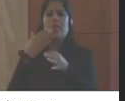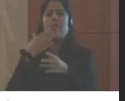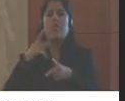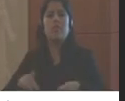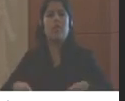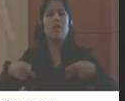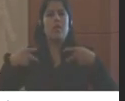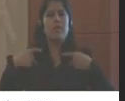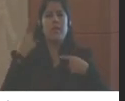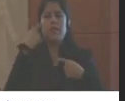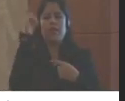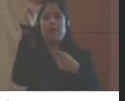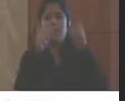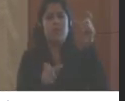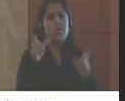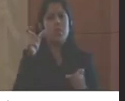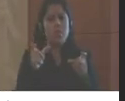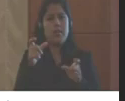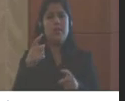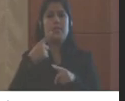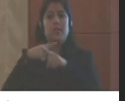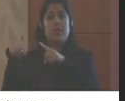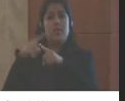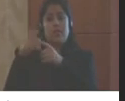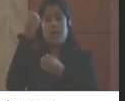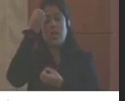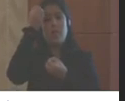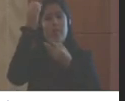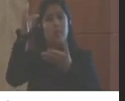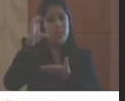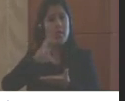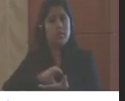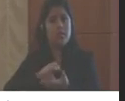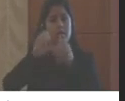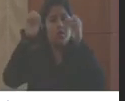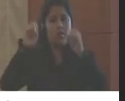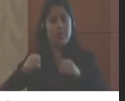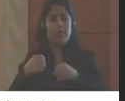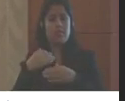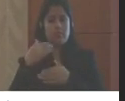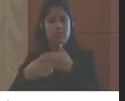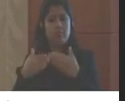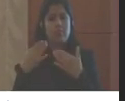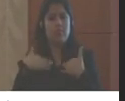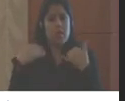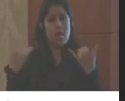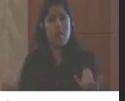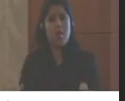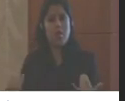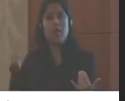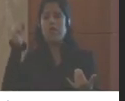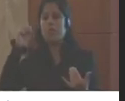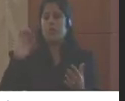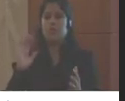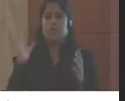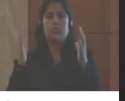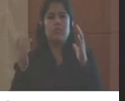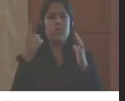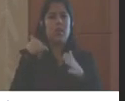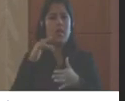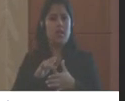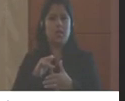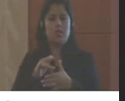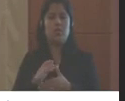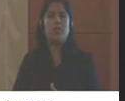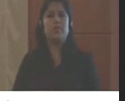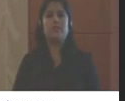can affect life or human life or property. The information is regularly